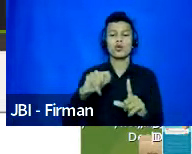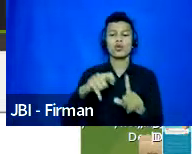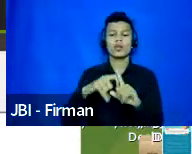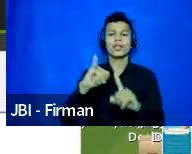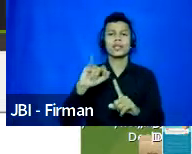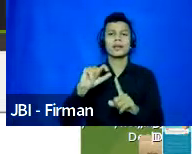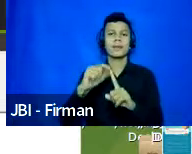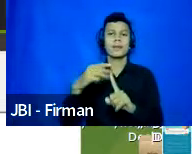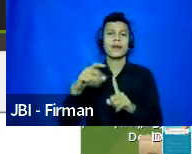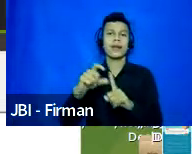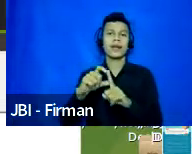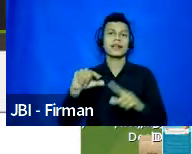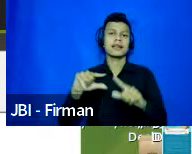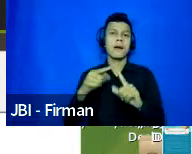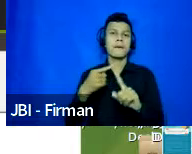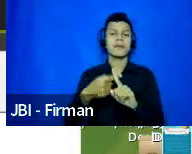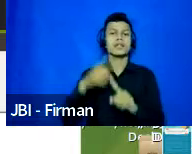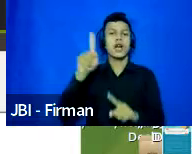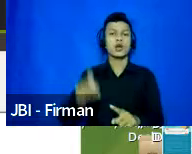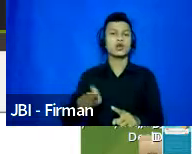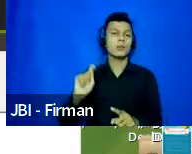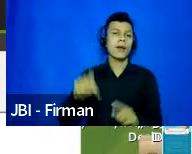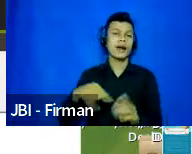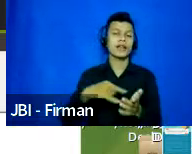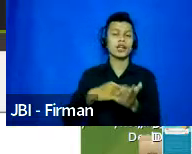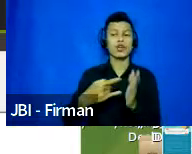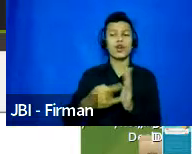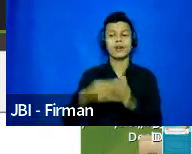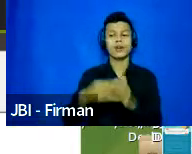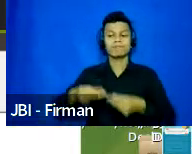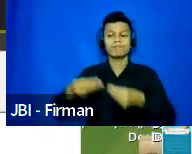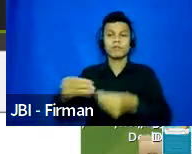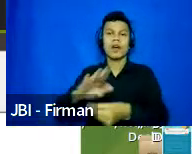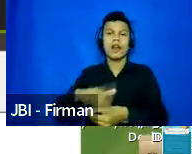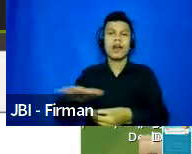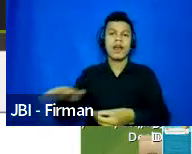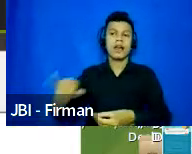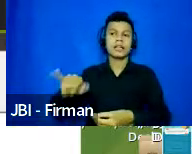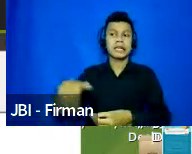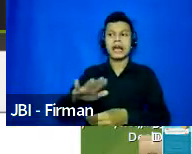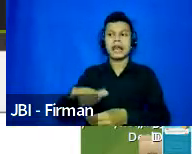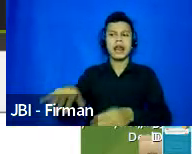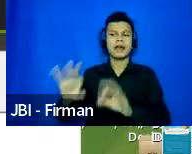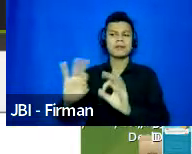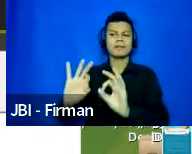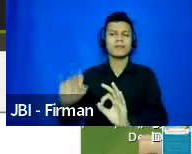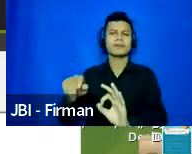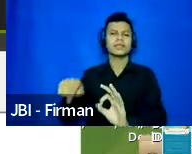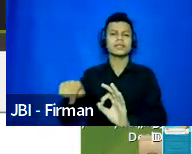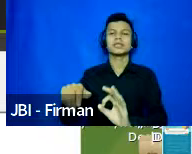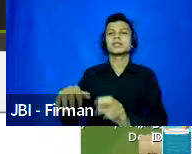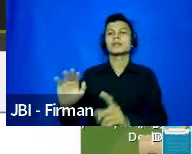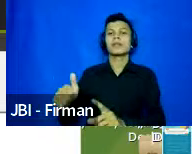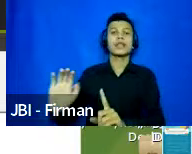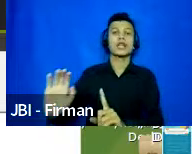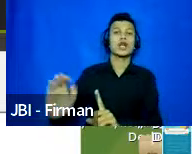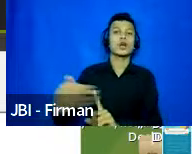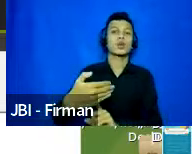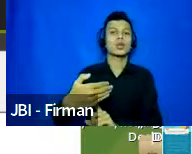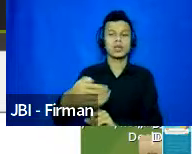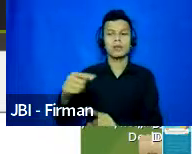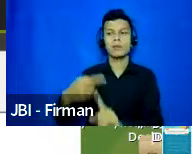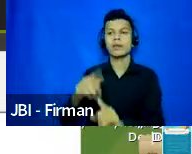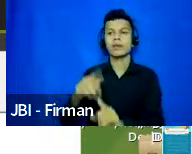technology resources to the children. That way we can make sure that children are protected from abuse and they are not rendered vulnerable by the